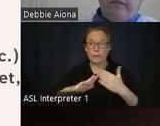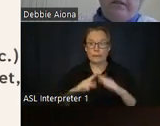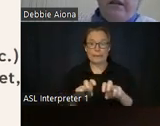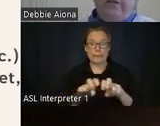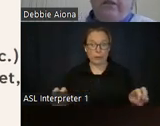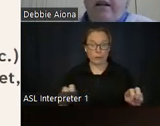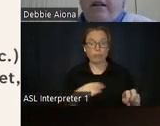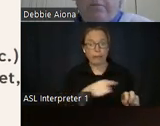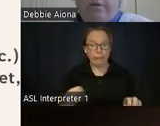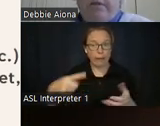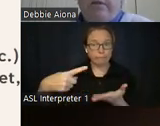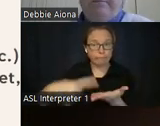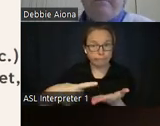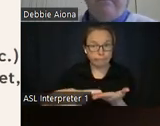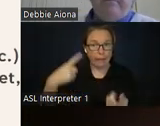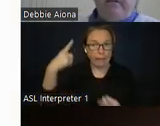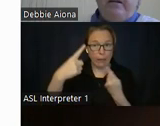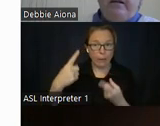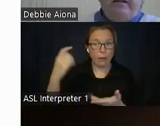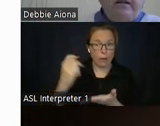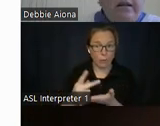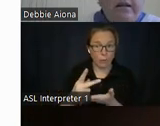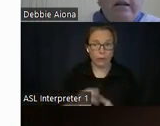their consideration and approval.